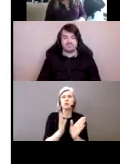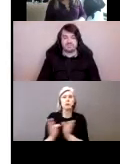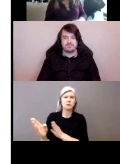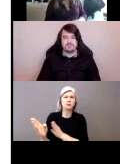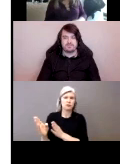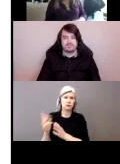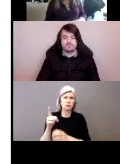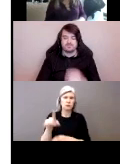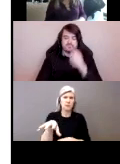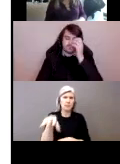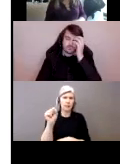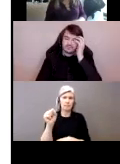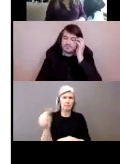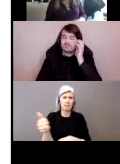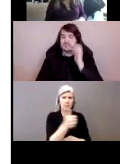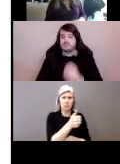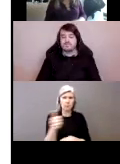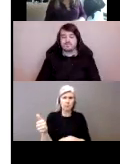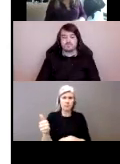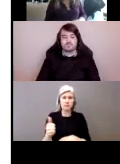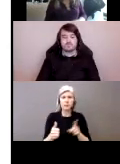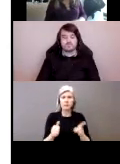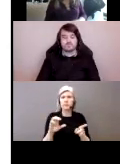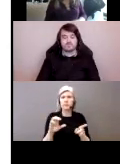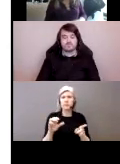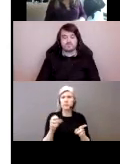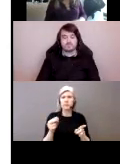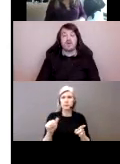You will get the same vaccine for both of your doses.